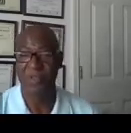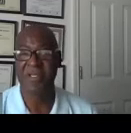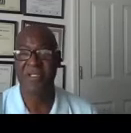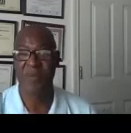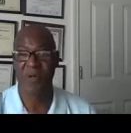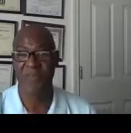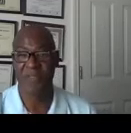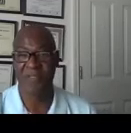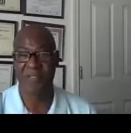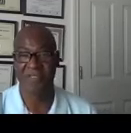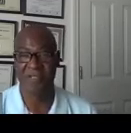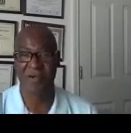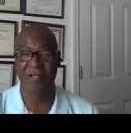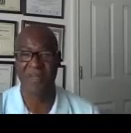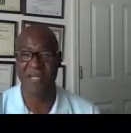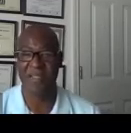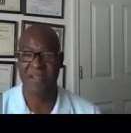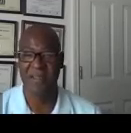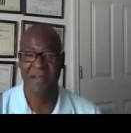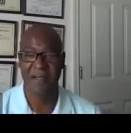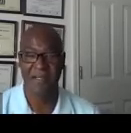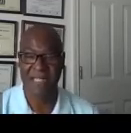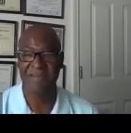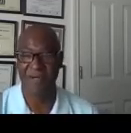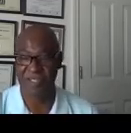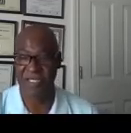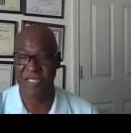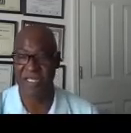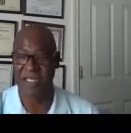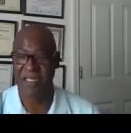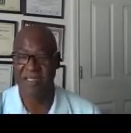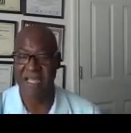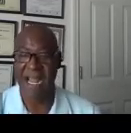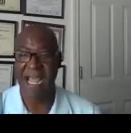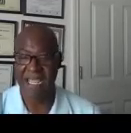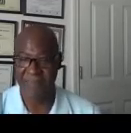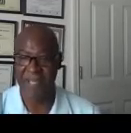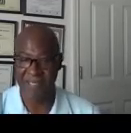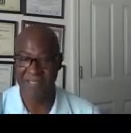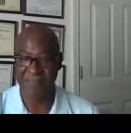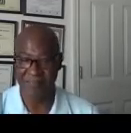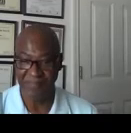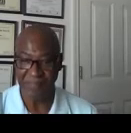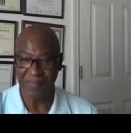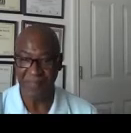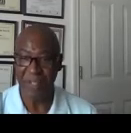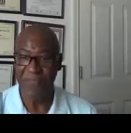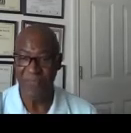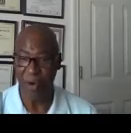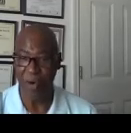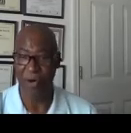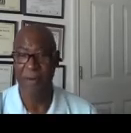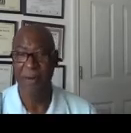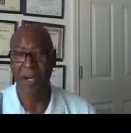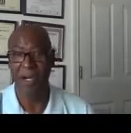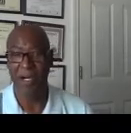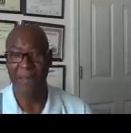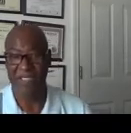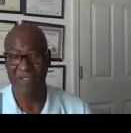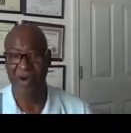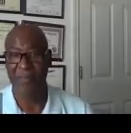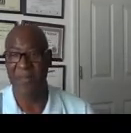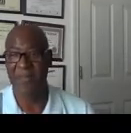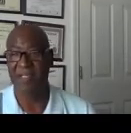these were the, uh, steering committee, uh, diversity that I have picked for, uh,